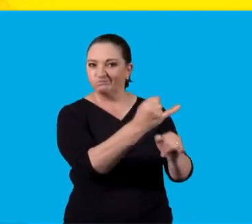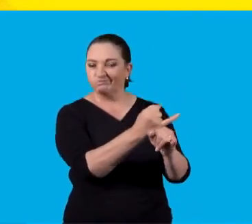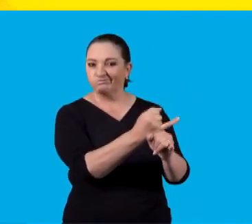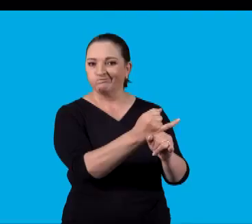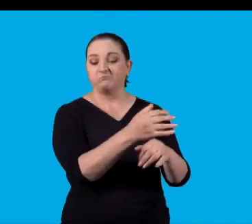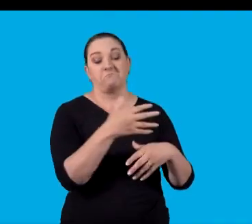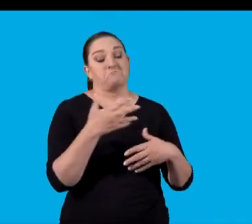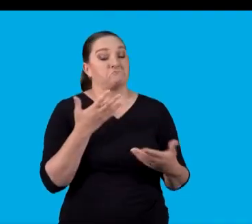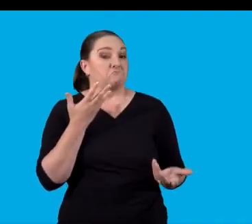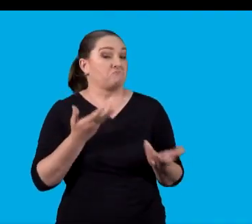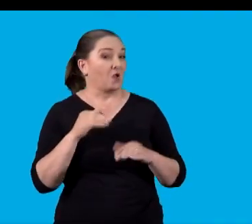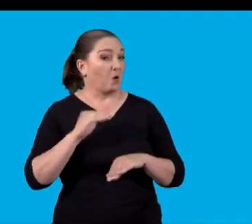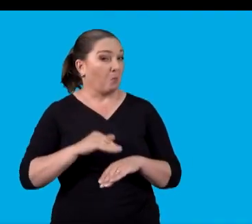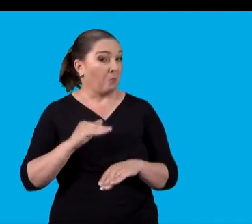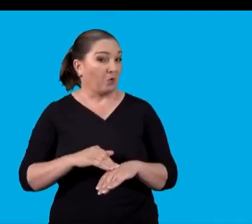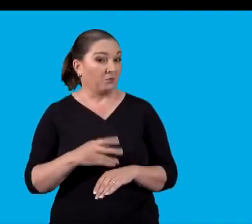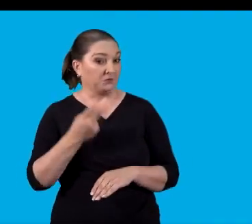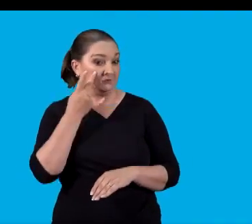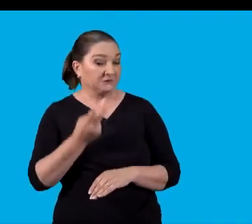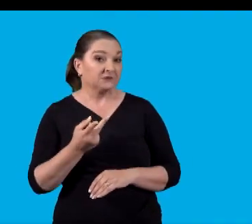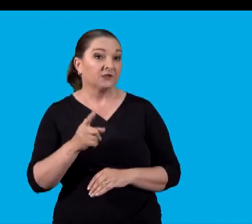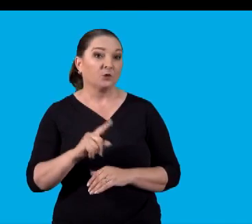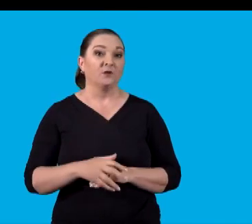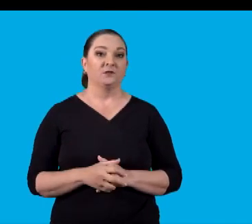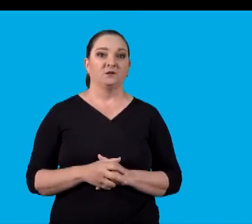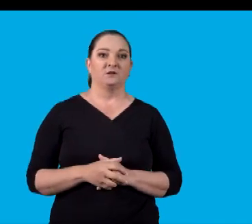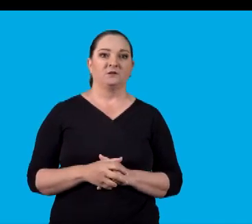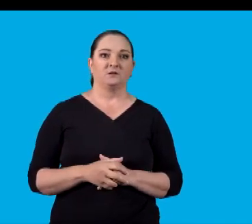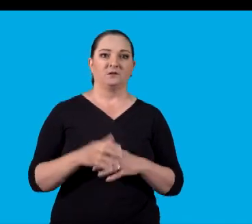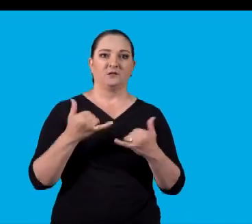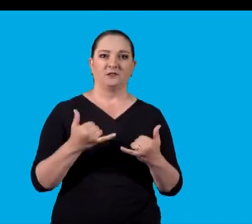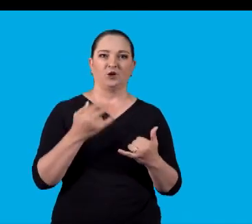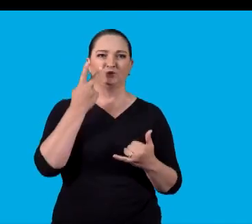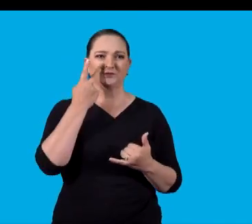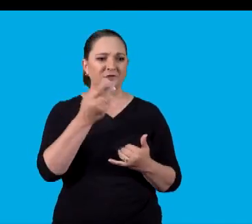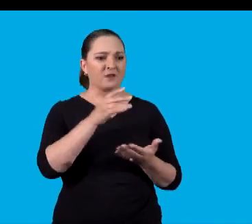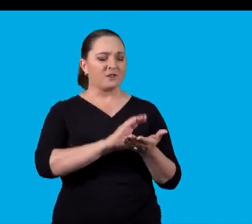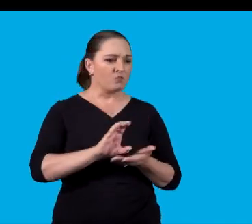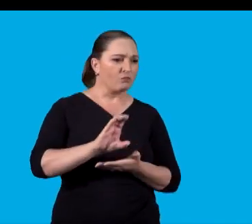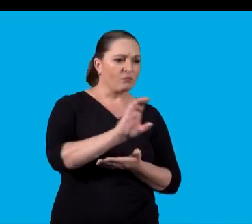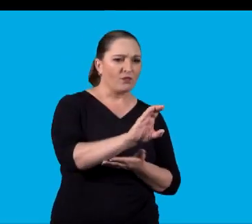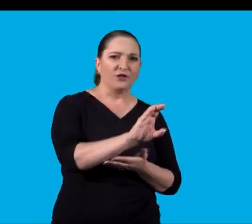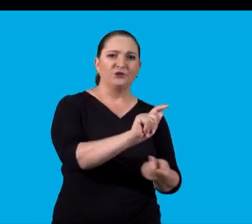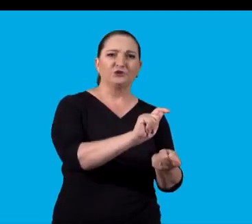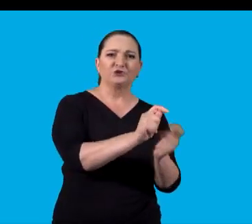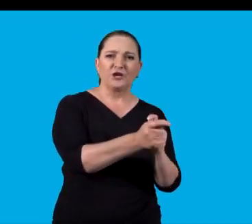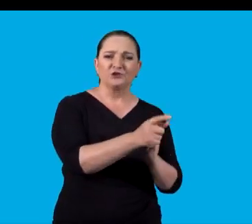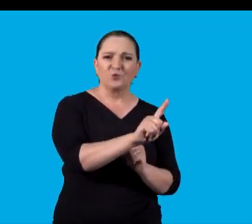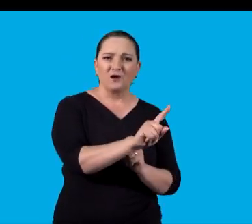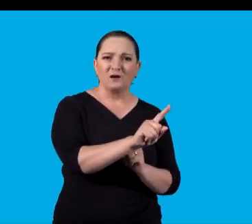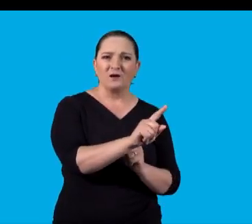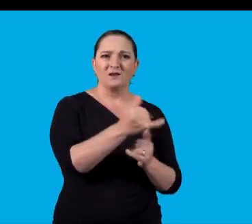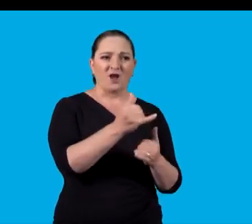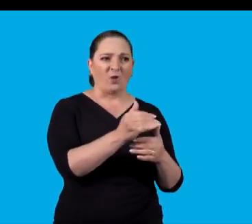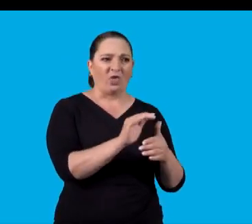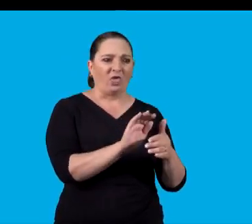here are some of the problems that learners would face when they come to this section. The failure to record the change in investments. So at times